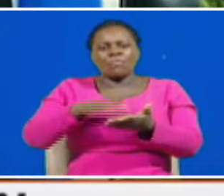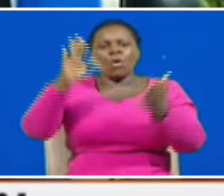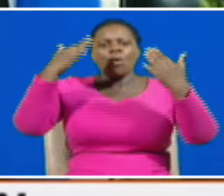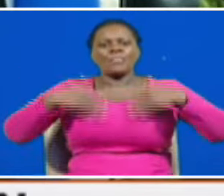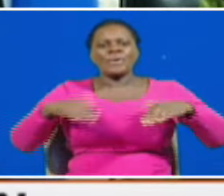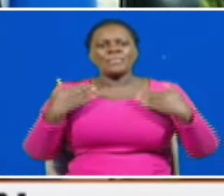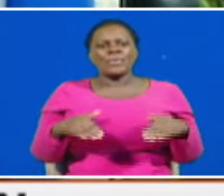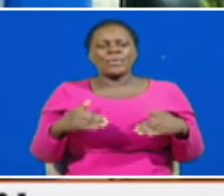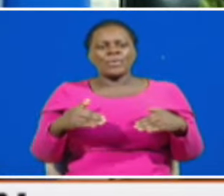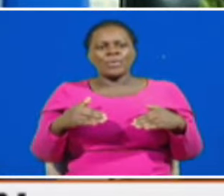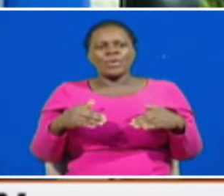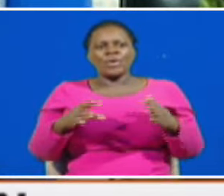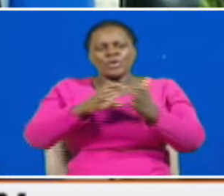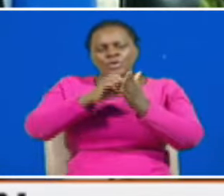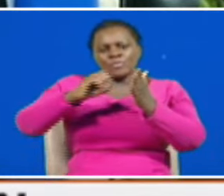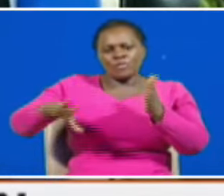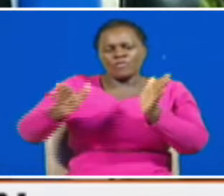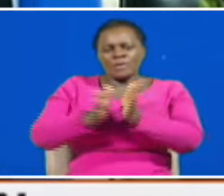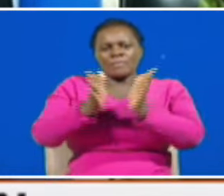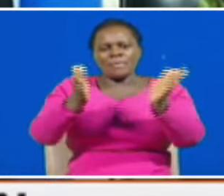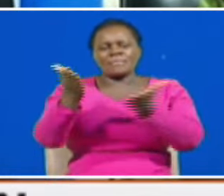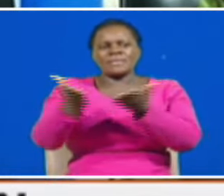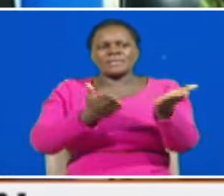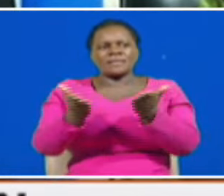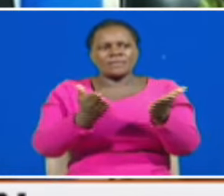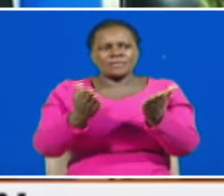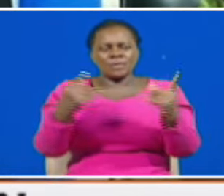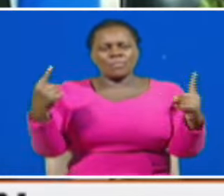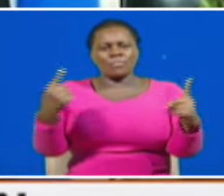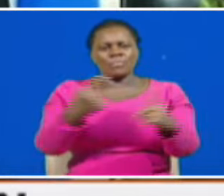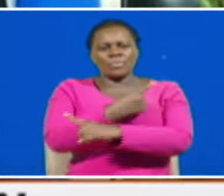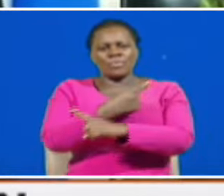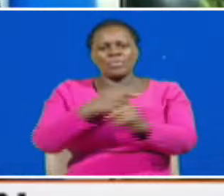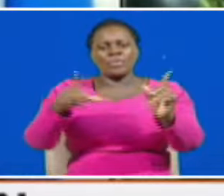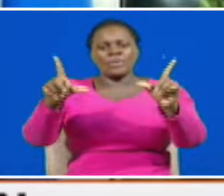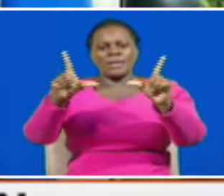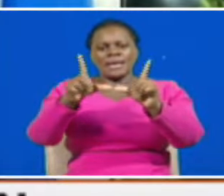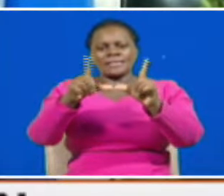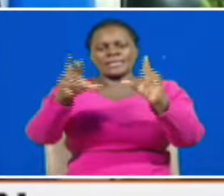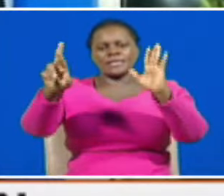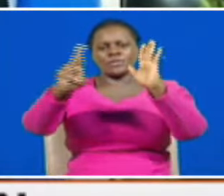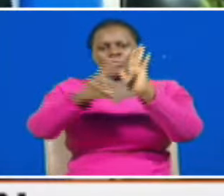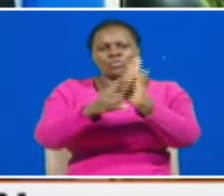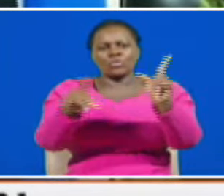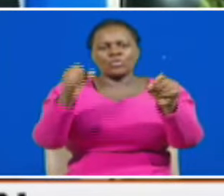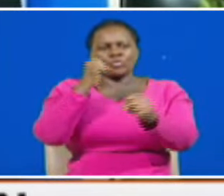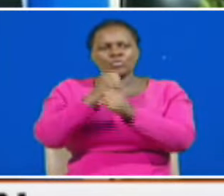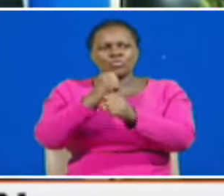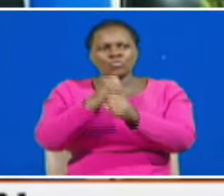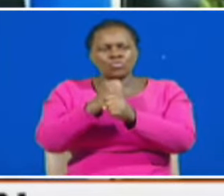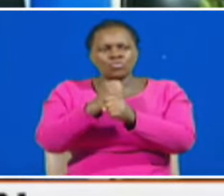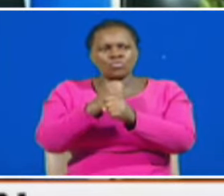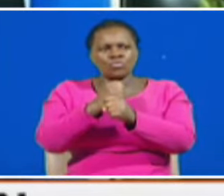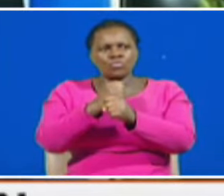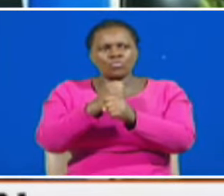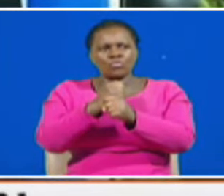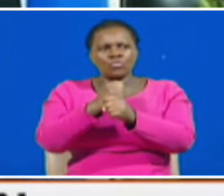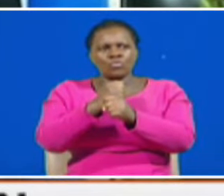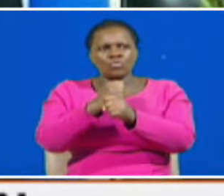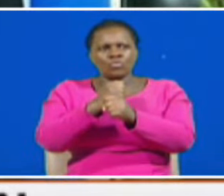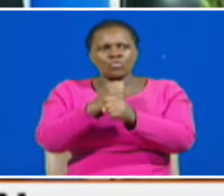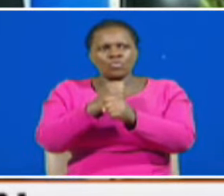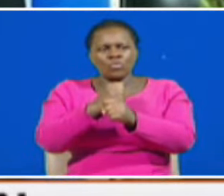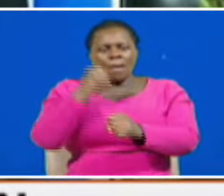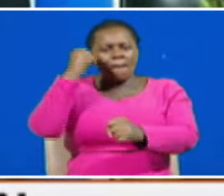passengers, weeding out of public service vehicle contravening license routes, conducting an anti-drink